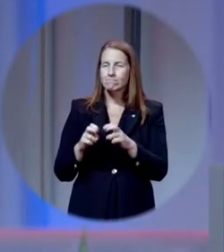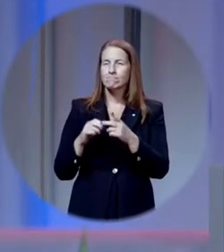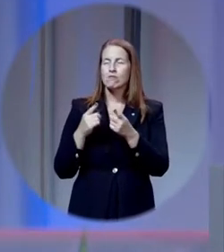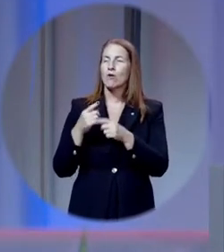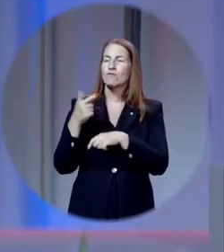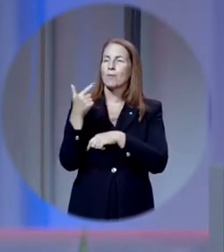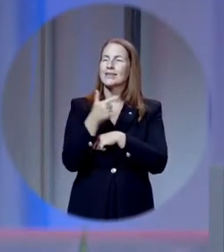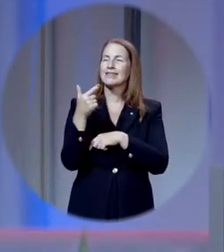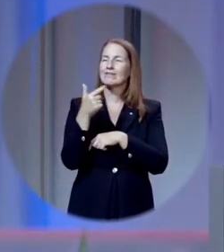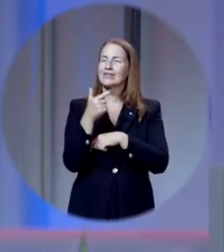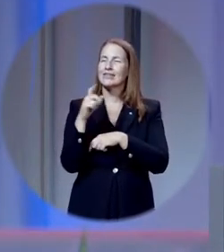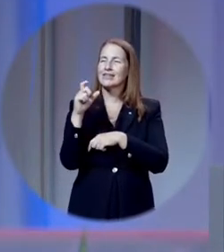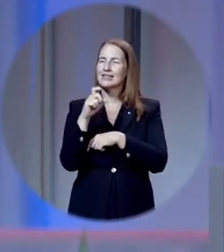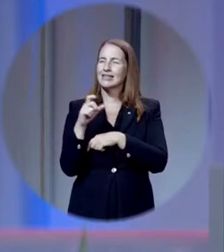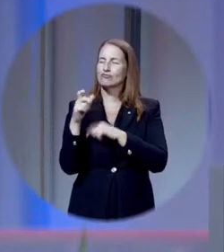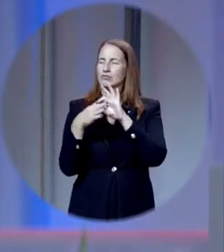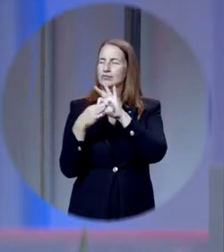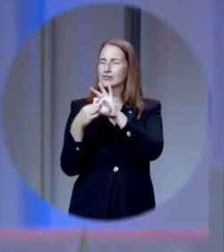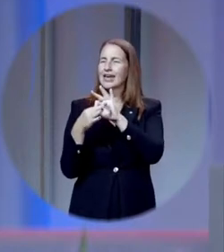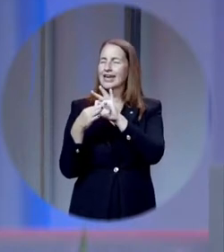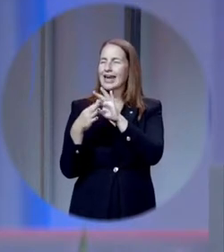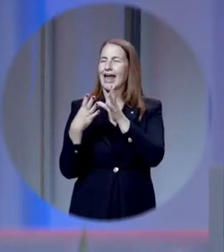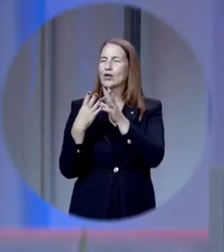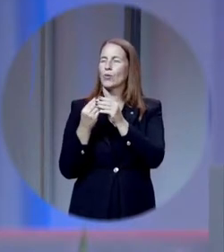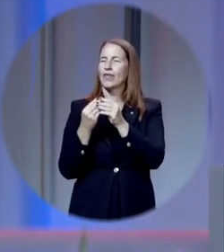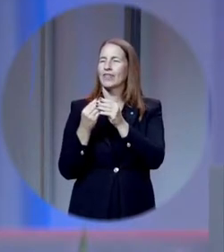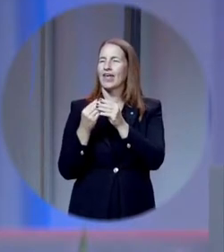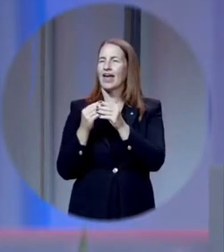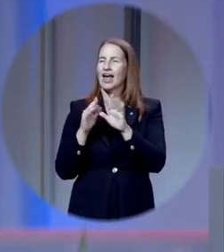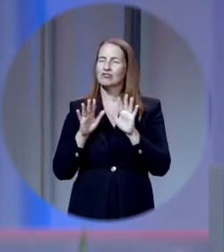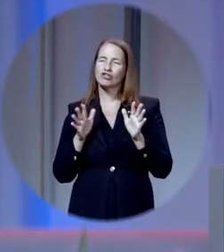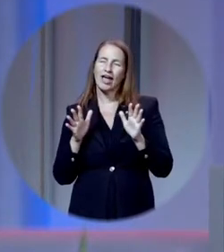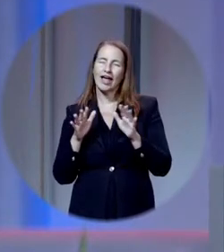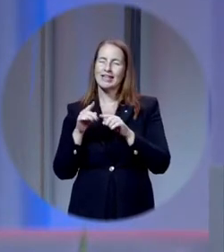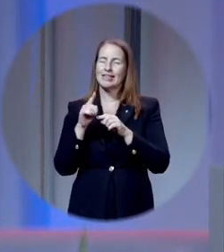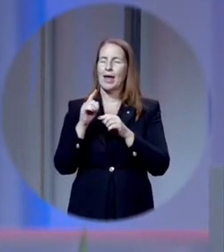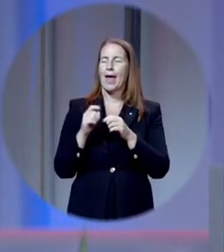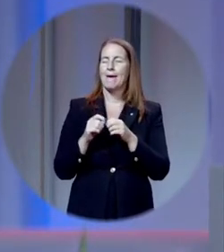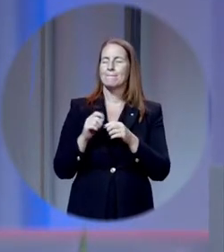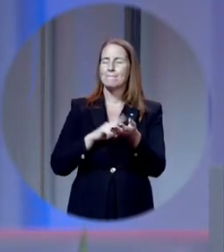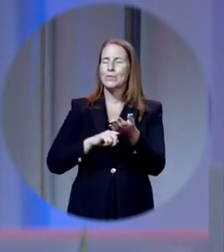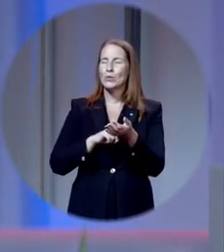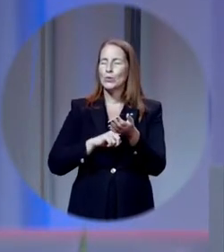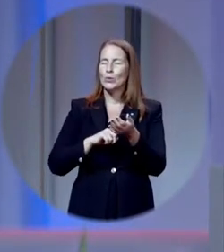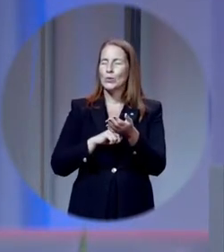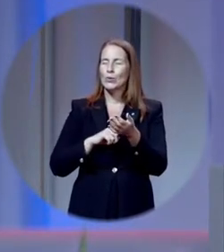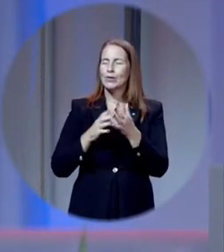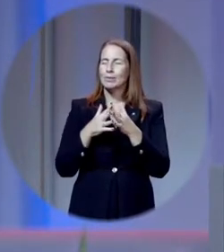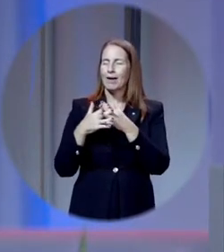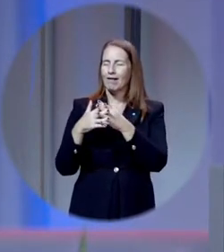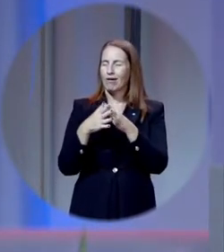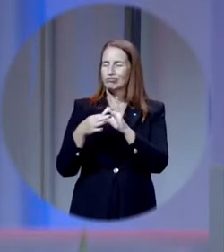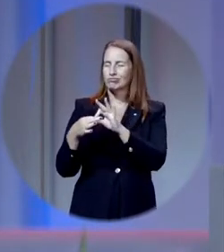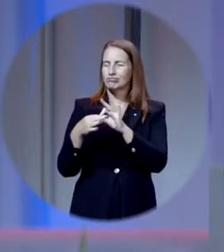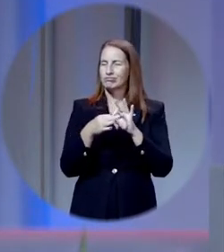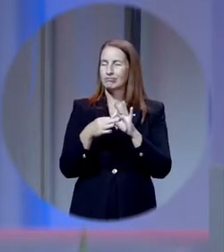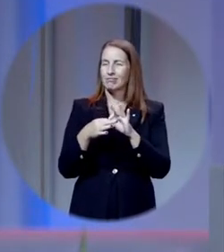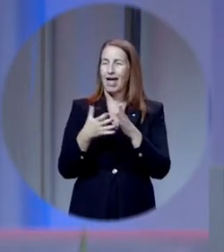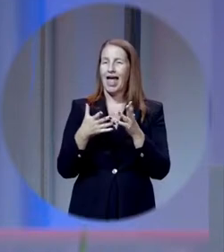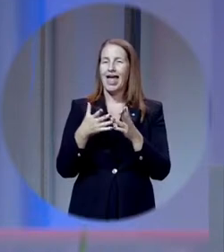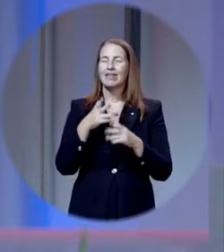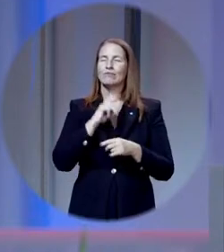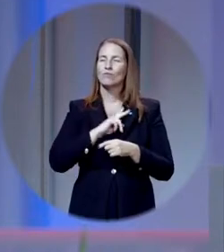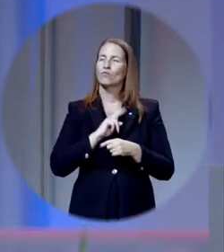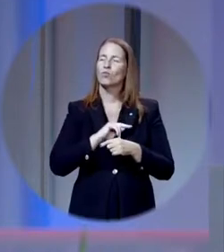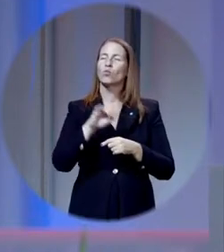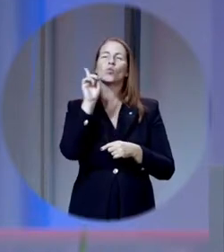17th century Baroque music, but also at the same time, the laments of women across different histories and geographies